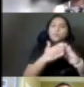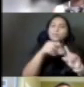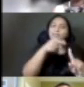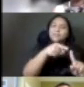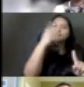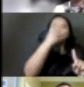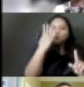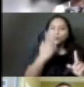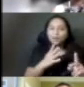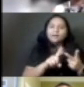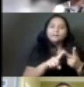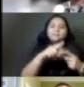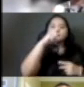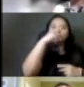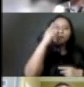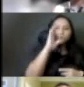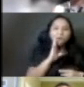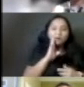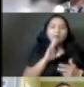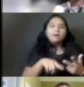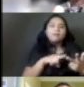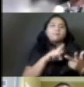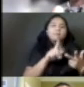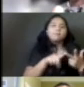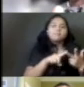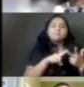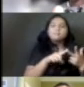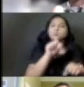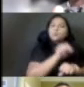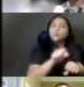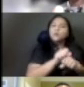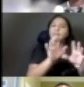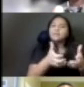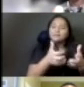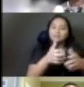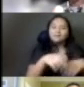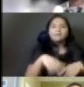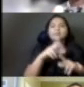target folks who don't usually go out and vote as often, just really doing that turnout.